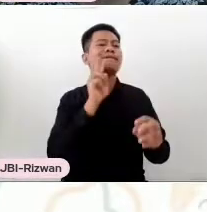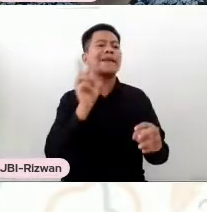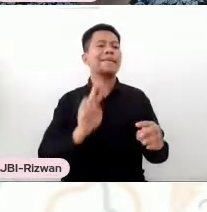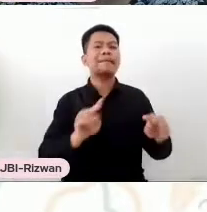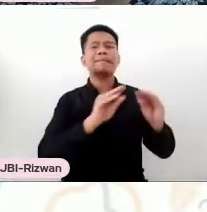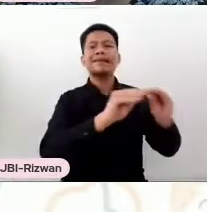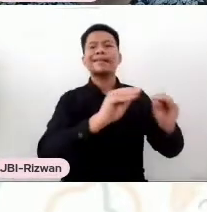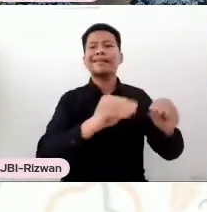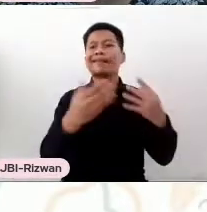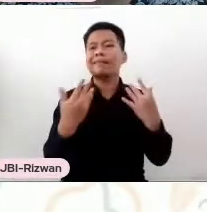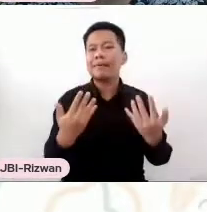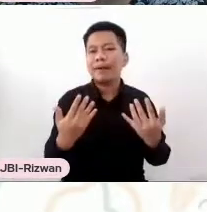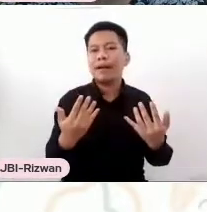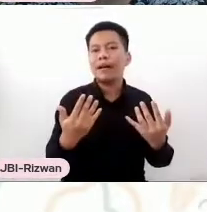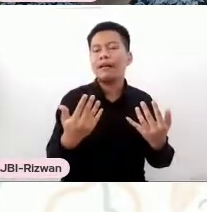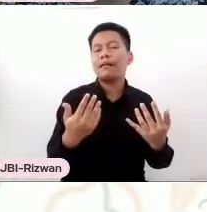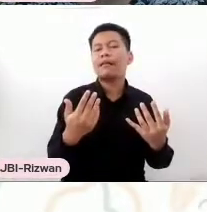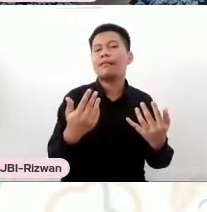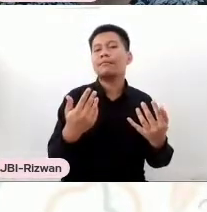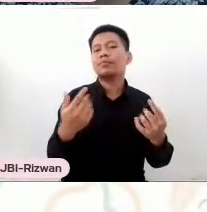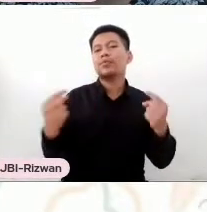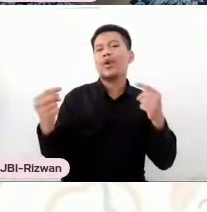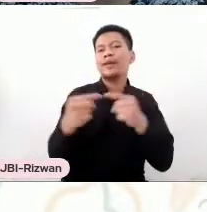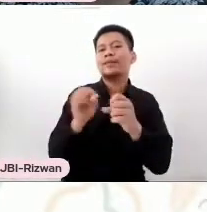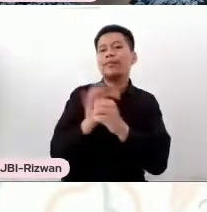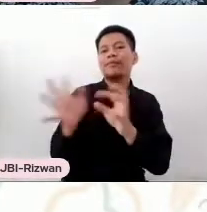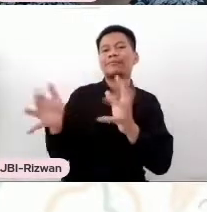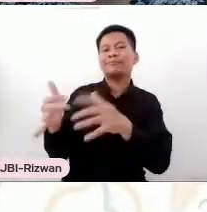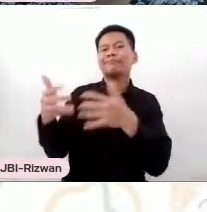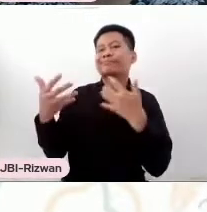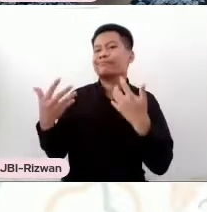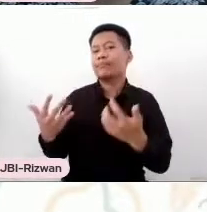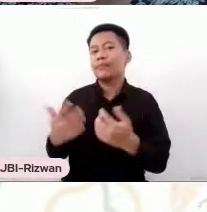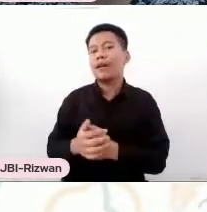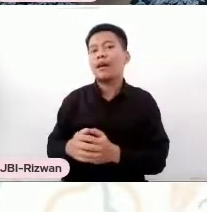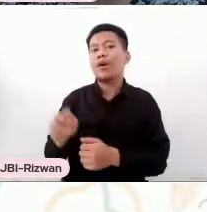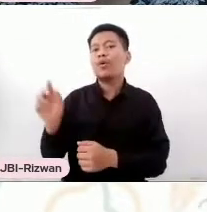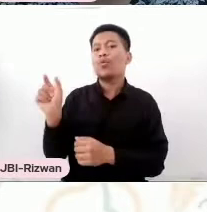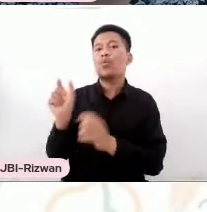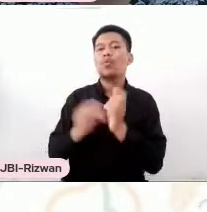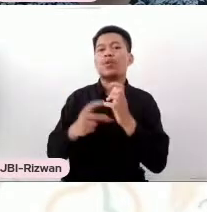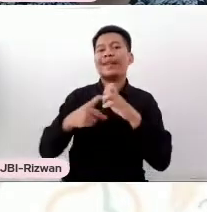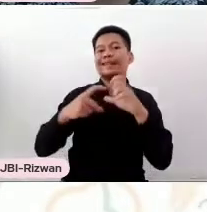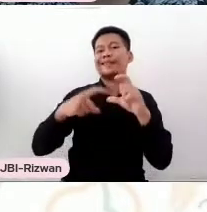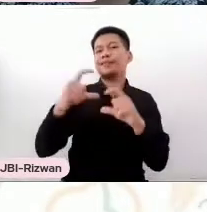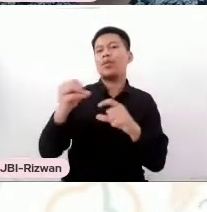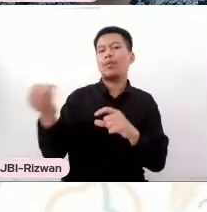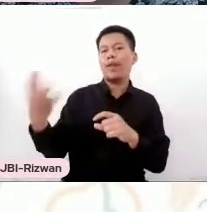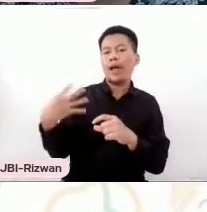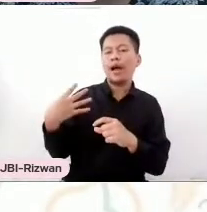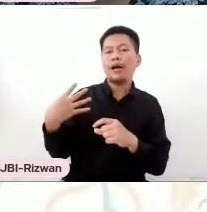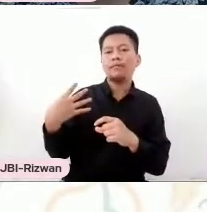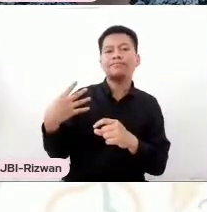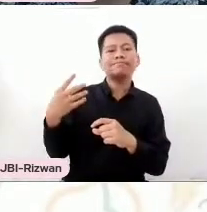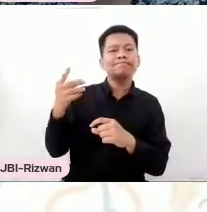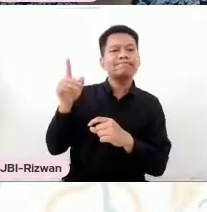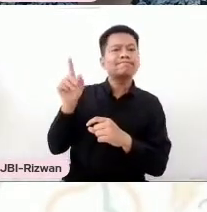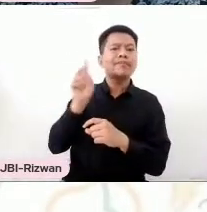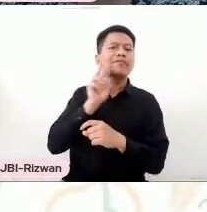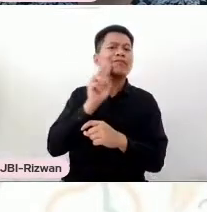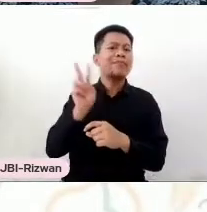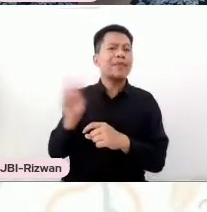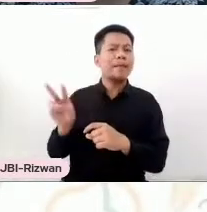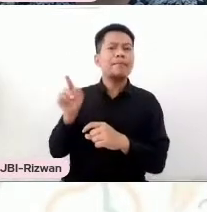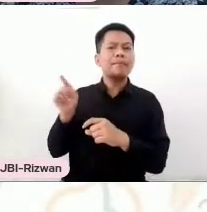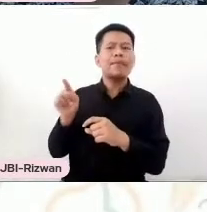dengan pandemi COVID-19? Di UNESCO menyatakan bahwa di sana sedang academic break ya.